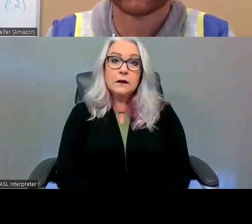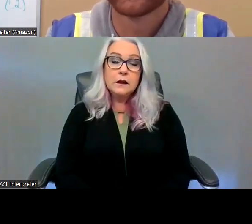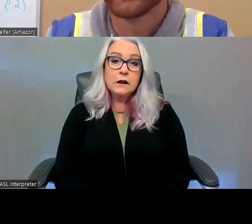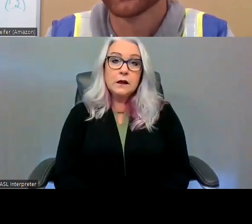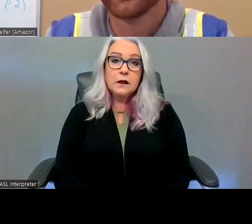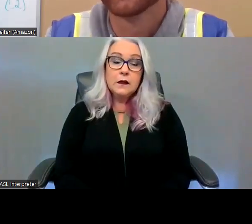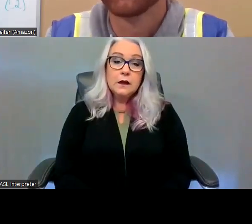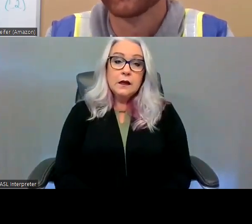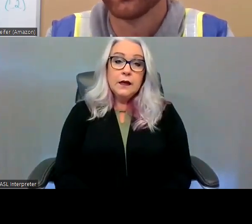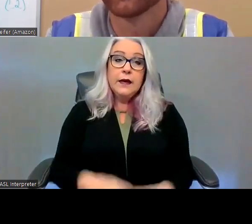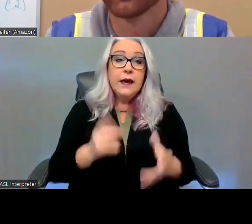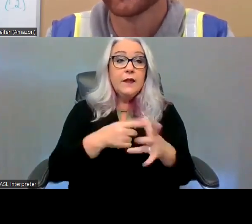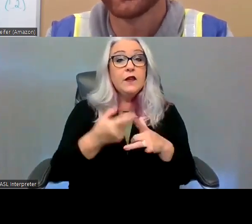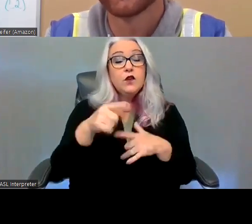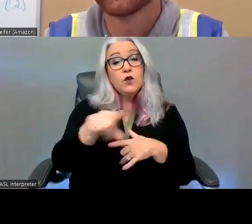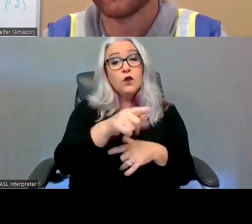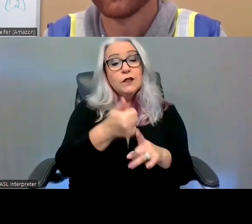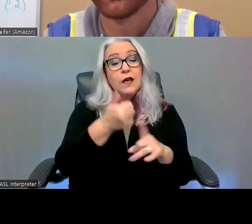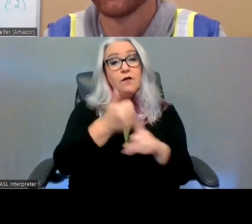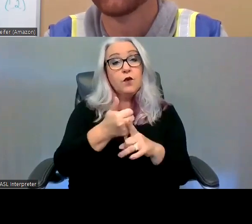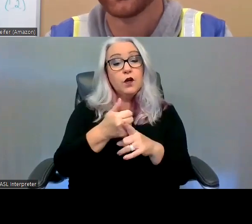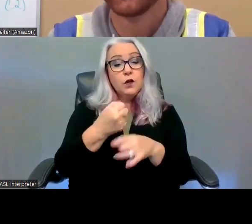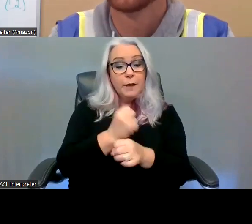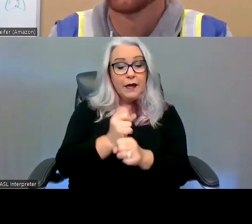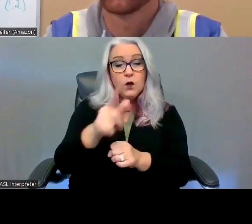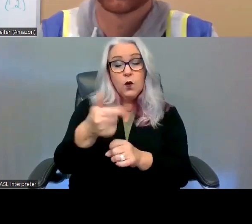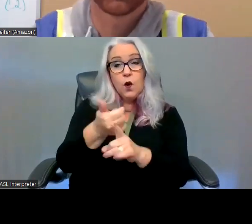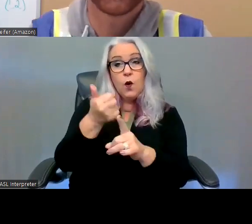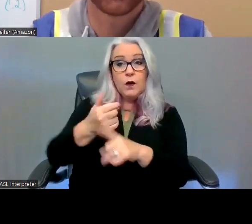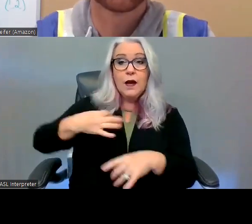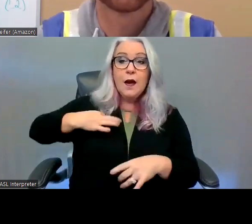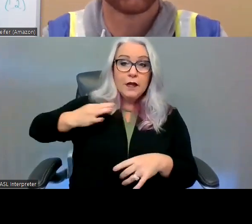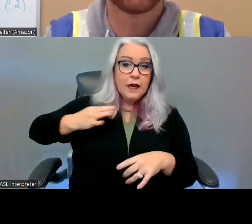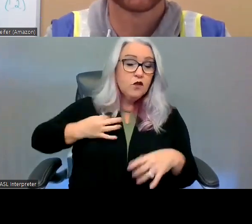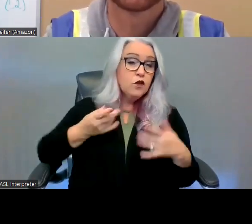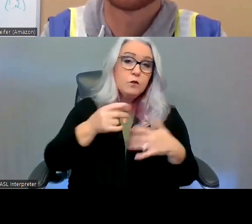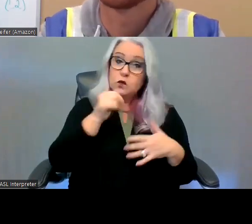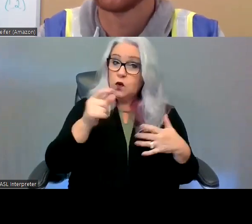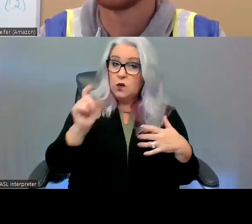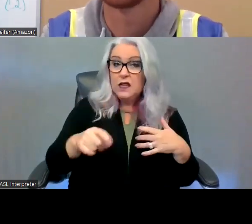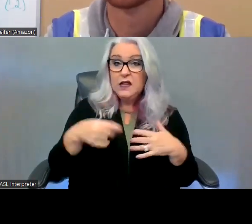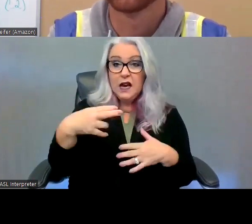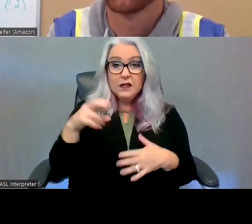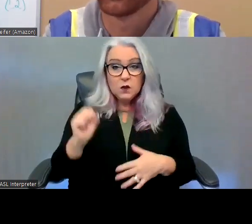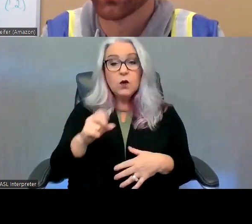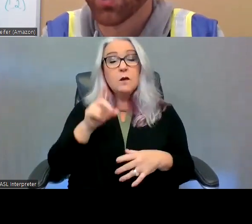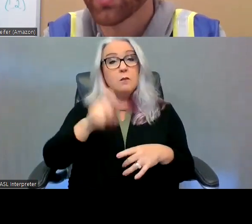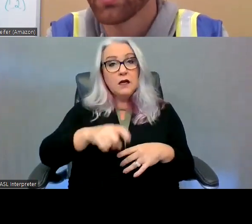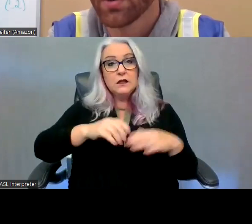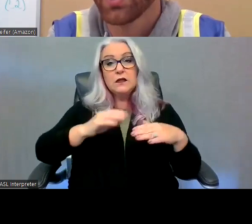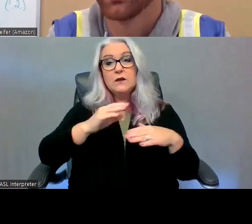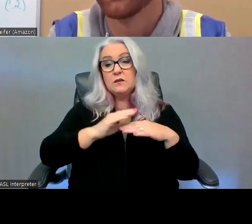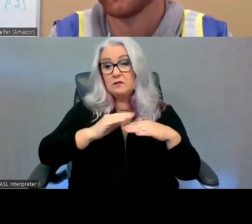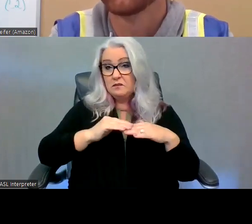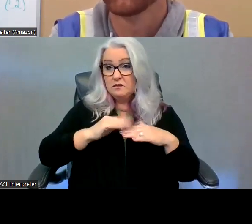And that's where you'll create application. So working at Amazon, you don't need a high school diploma, but you just have to be 18 years old or